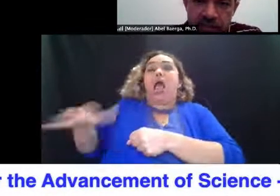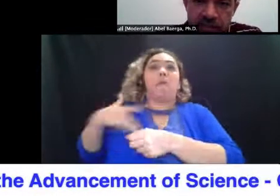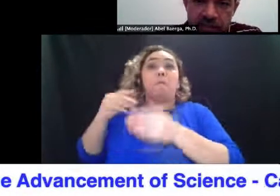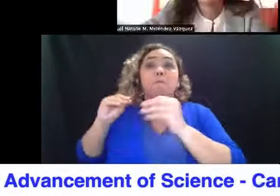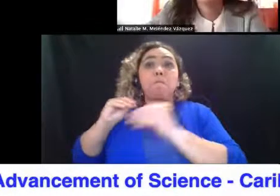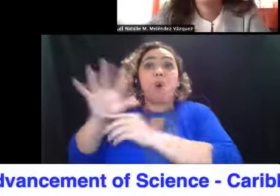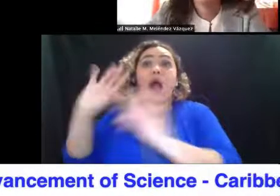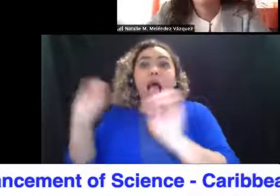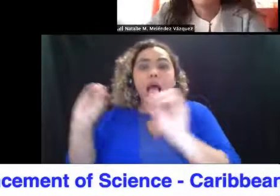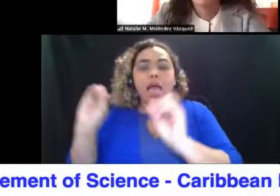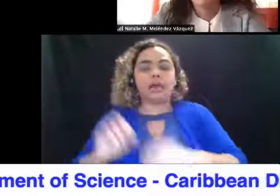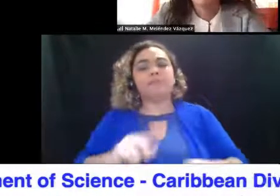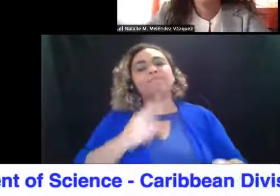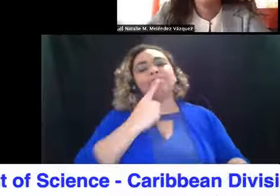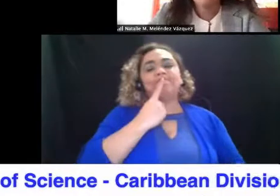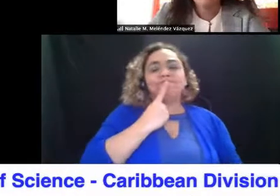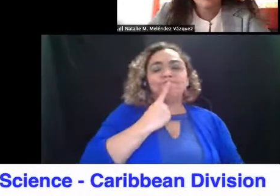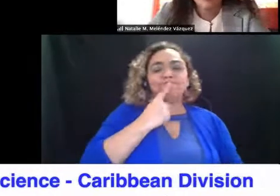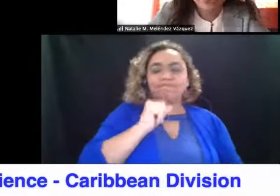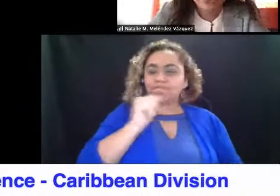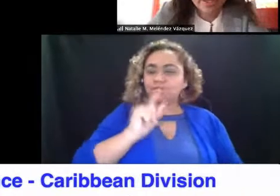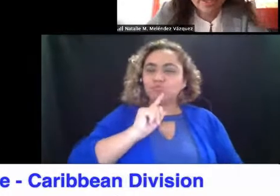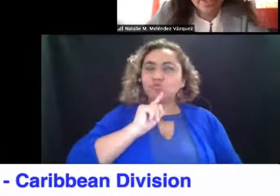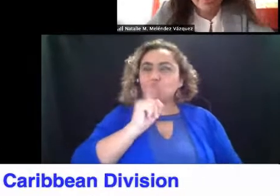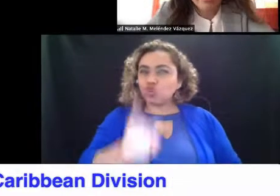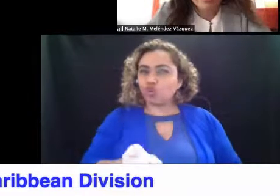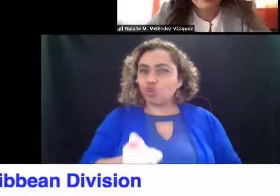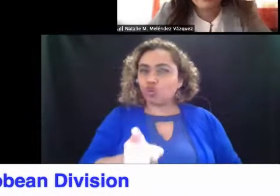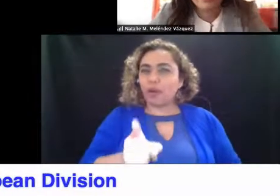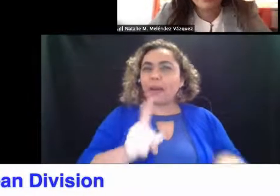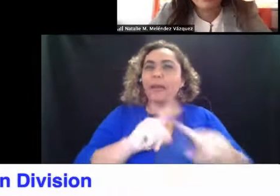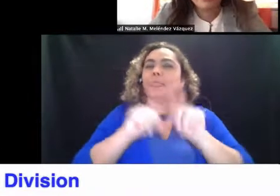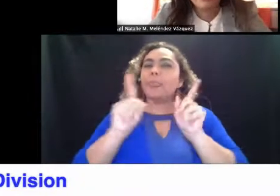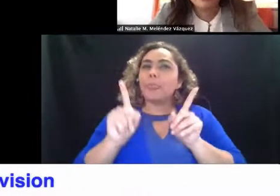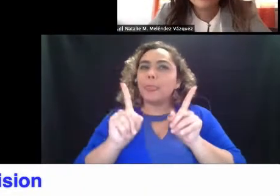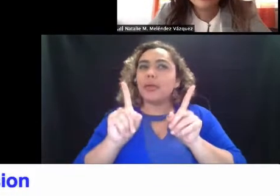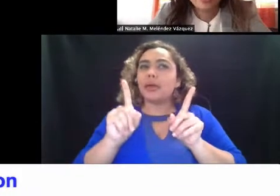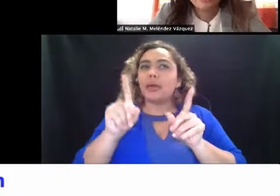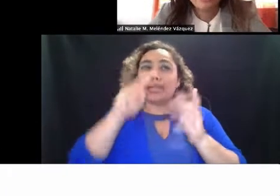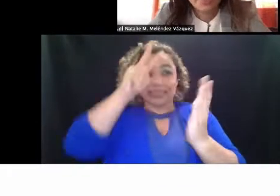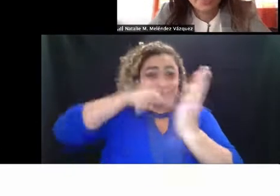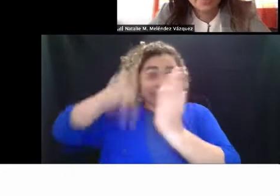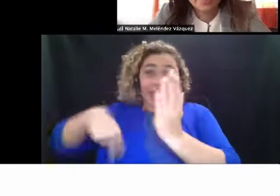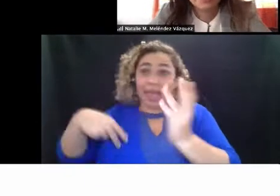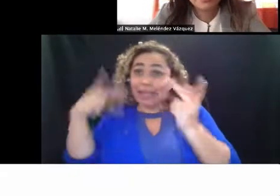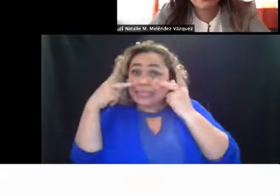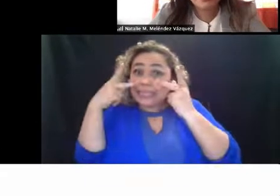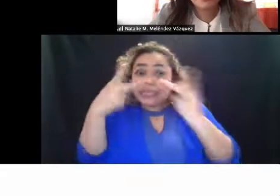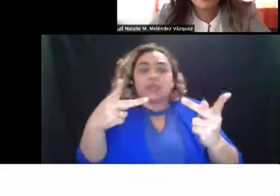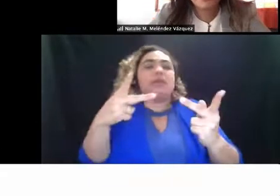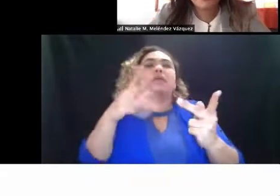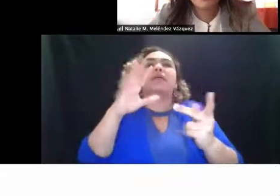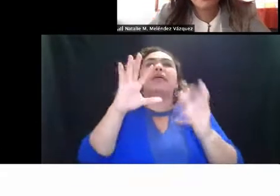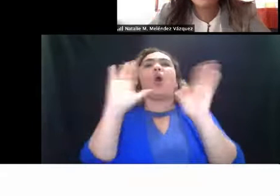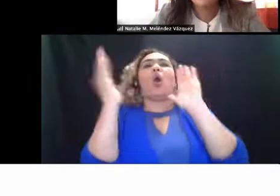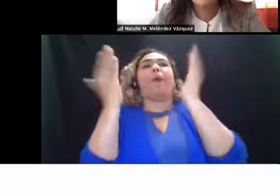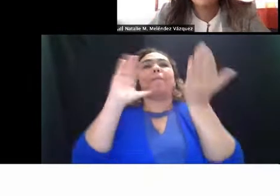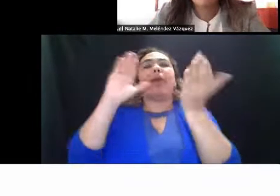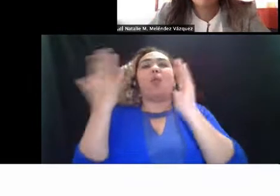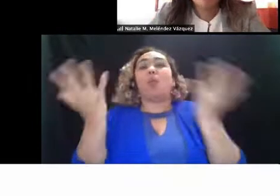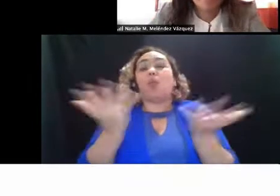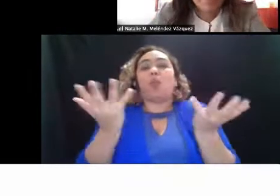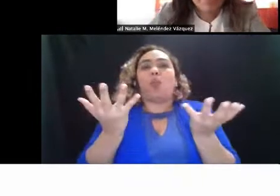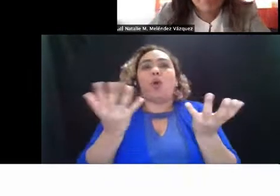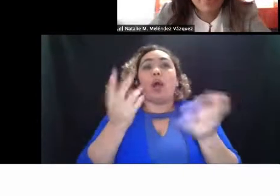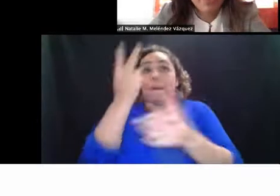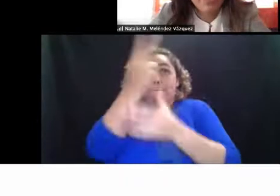stress. I'm not really sure. The literature I've seen, it's been comparing both